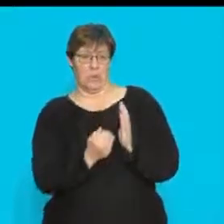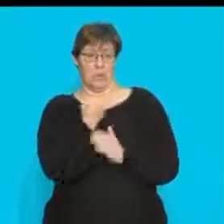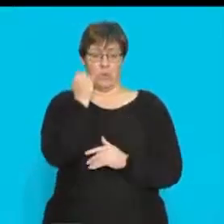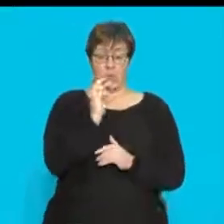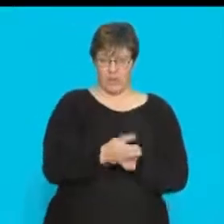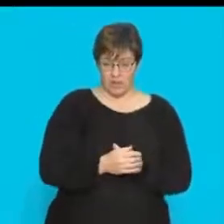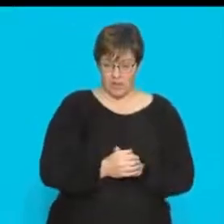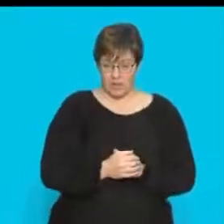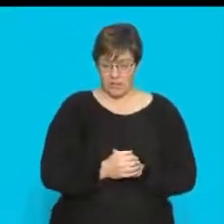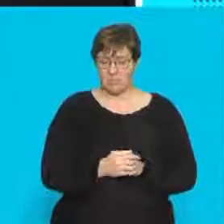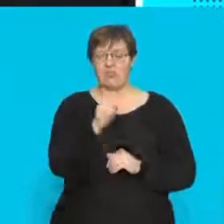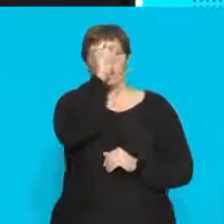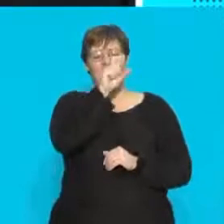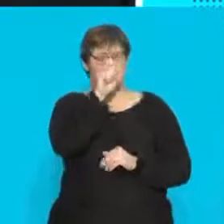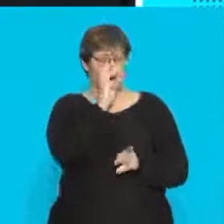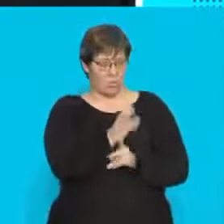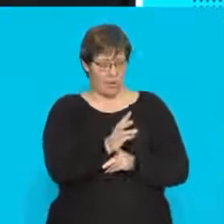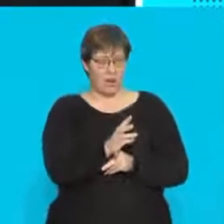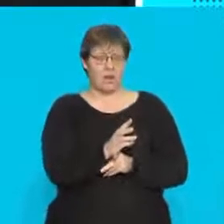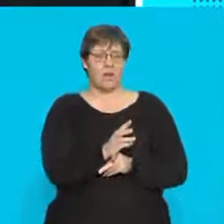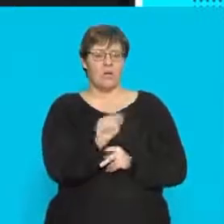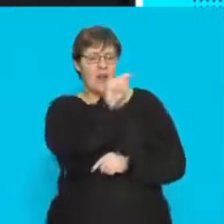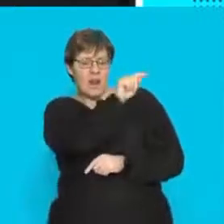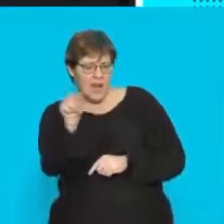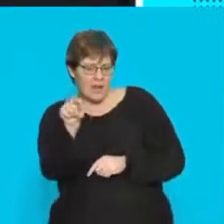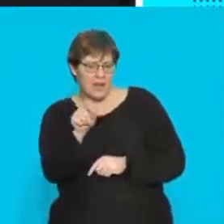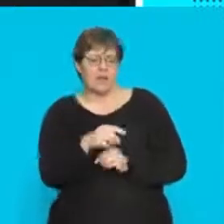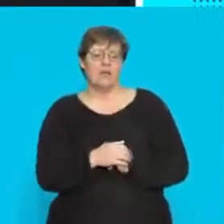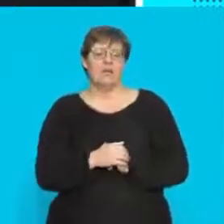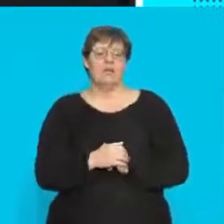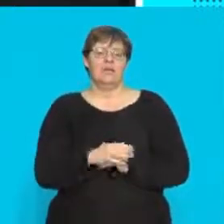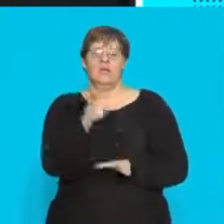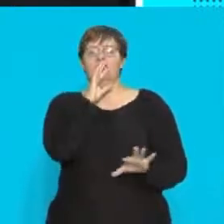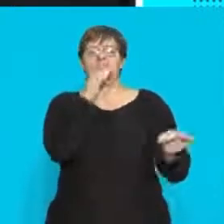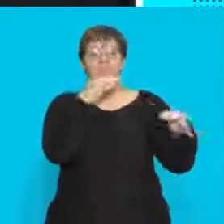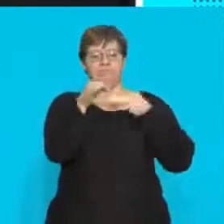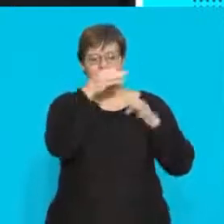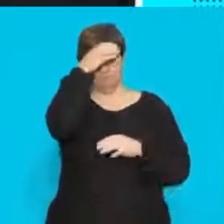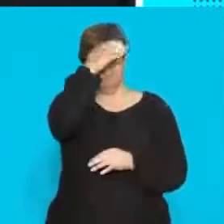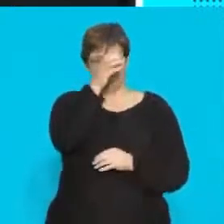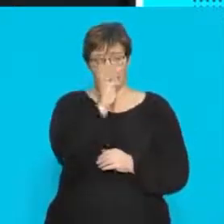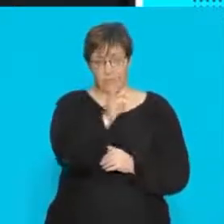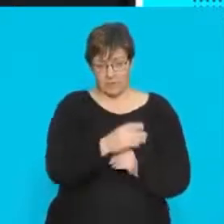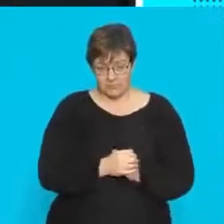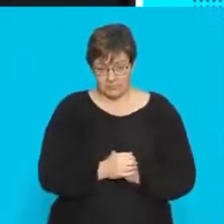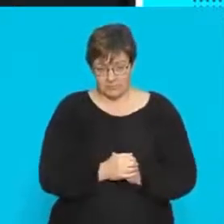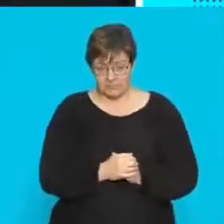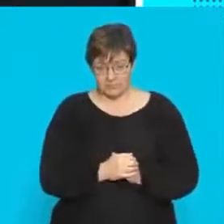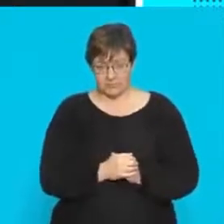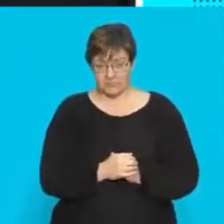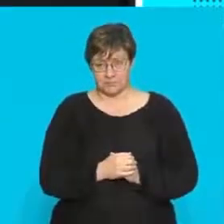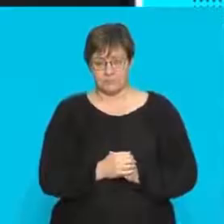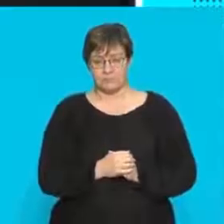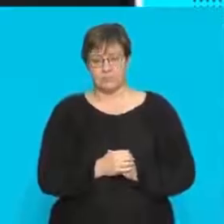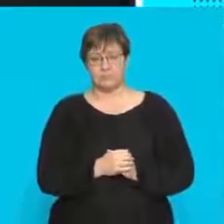use that might be new. I'm going to highlight them, I'm going to underline them, right, and I'm going to explain the concept